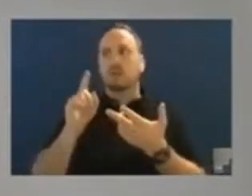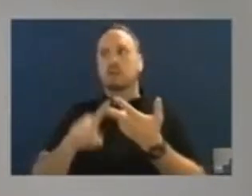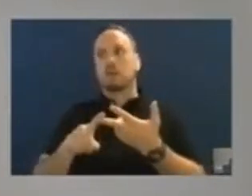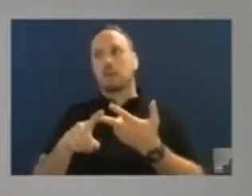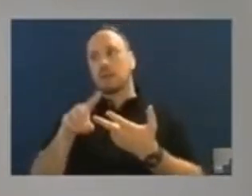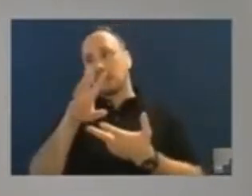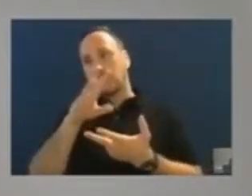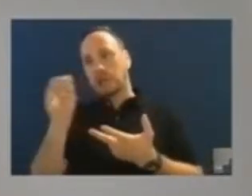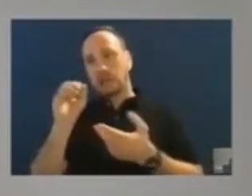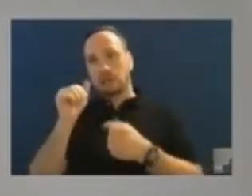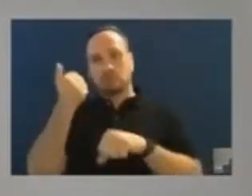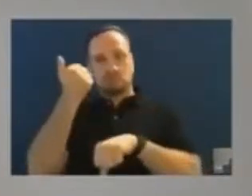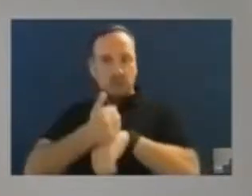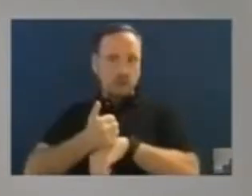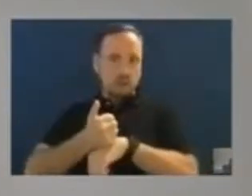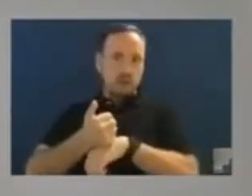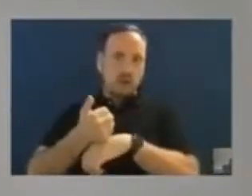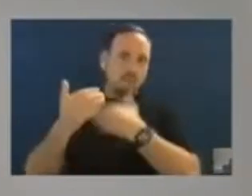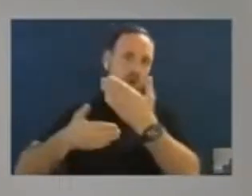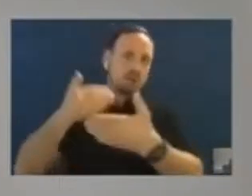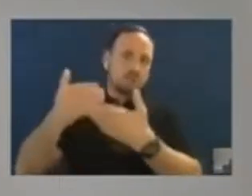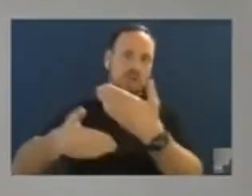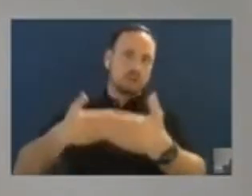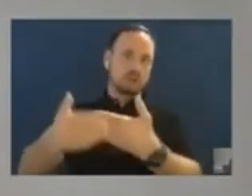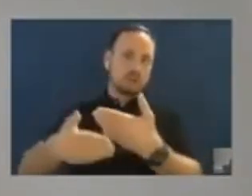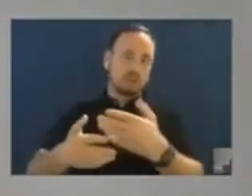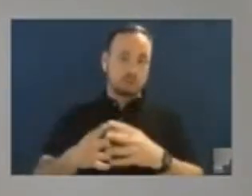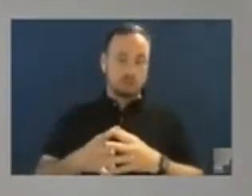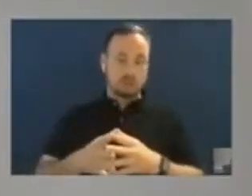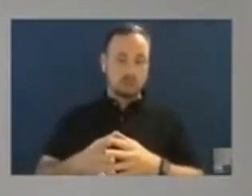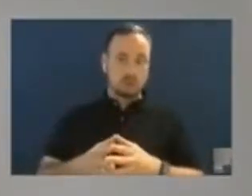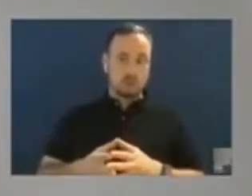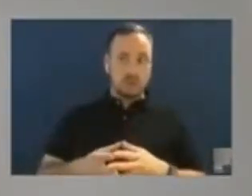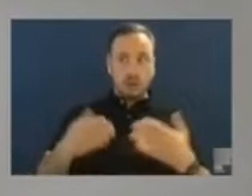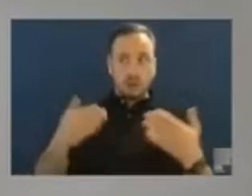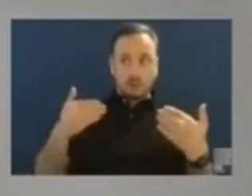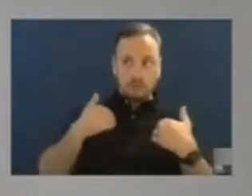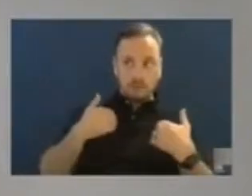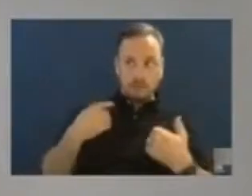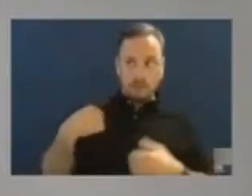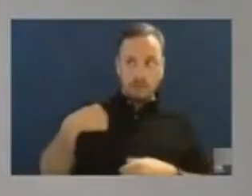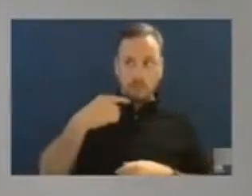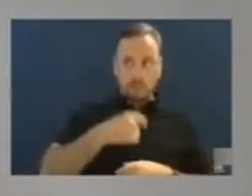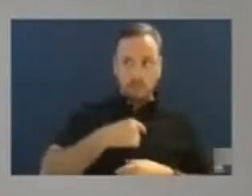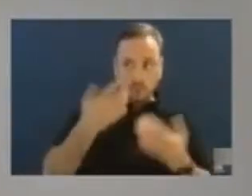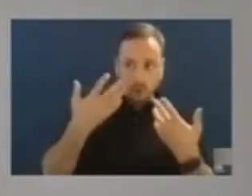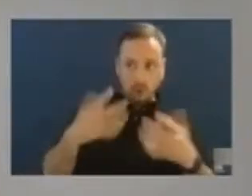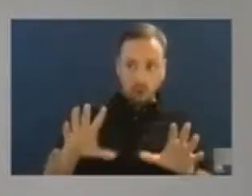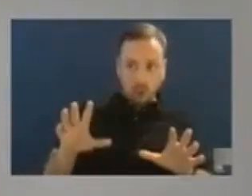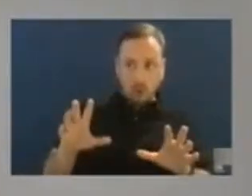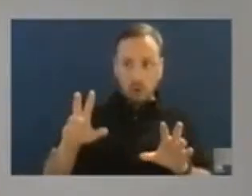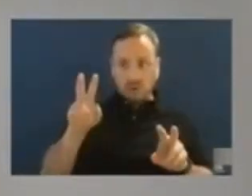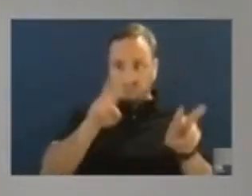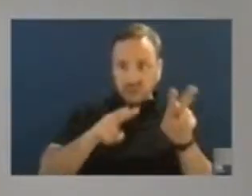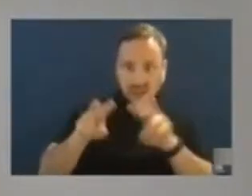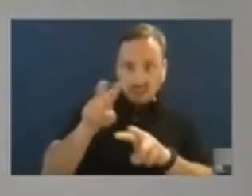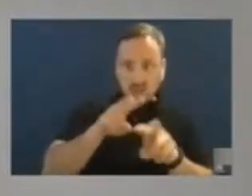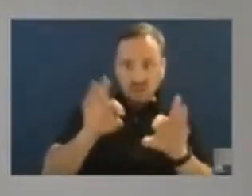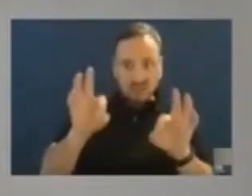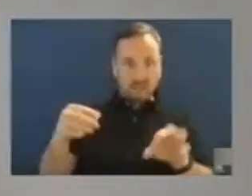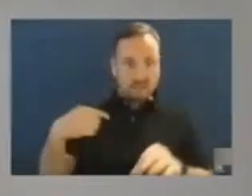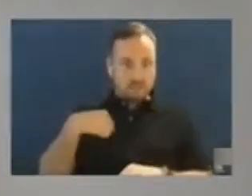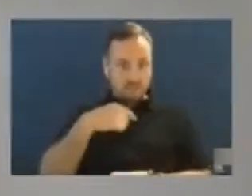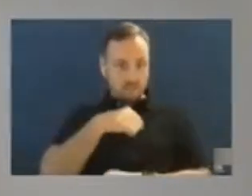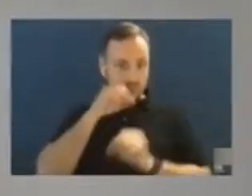the process. So have we made any evaluations about if those could be cost effective at CMS?